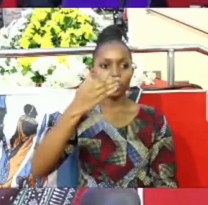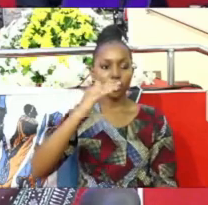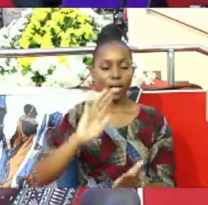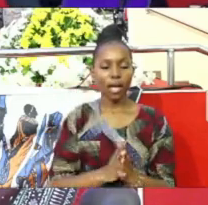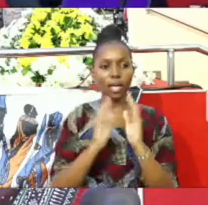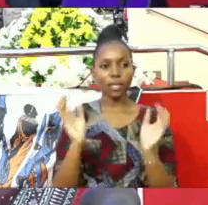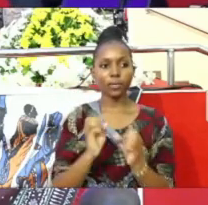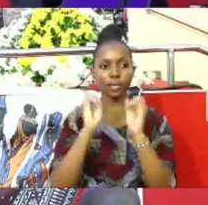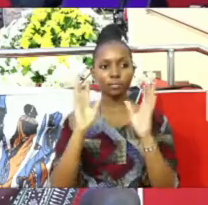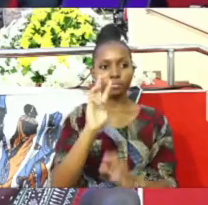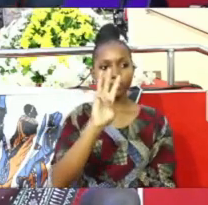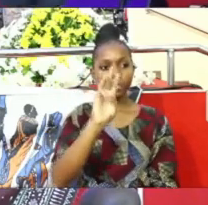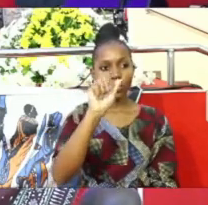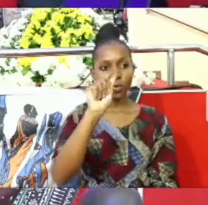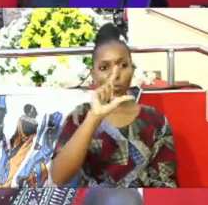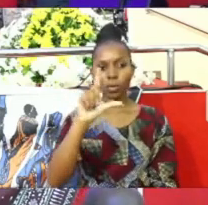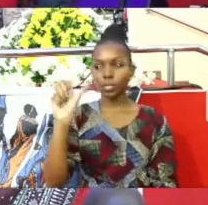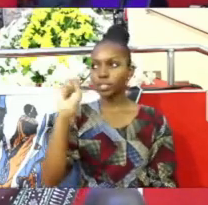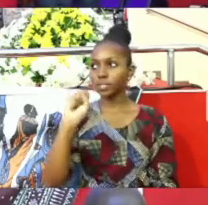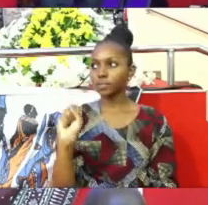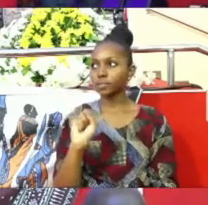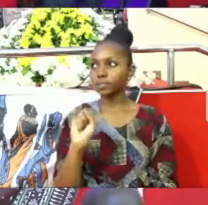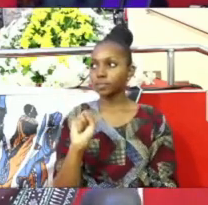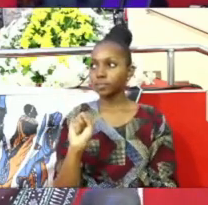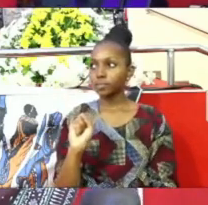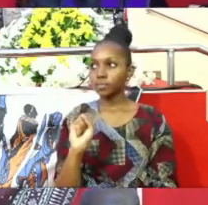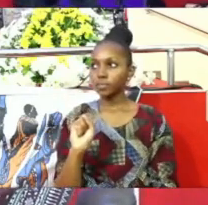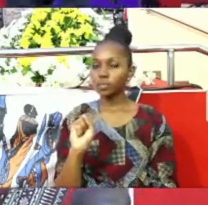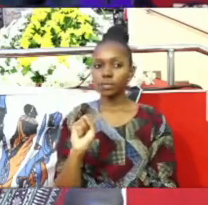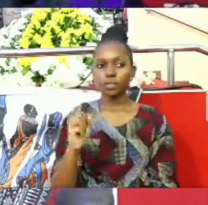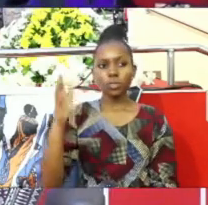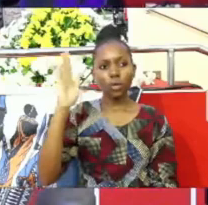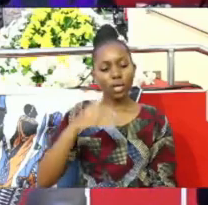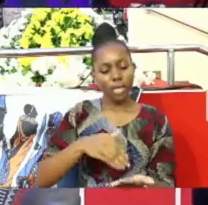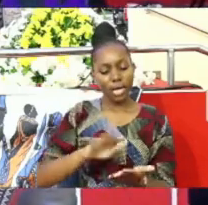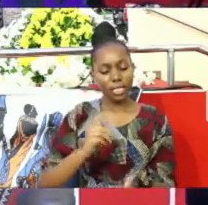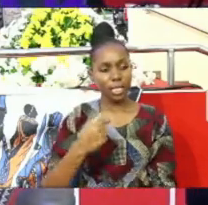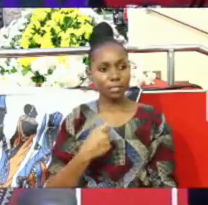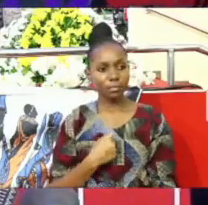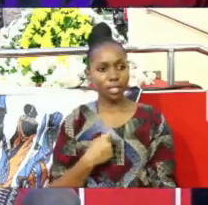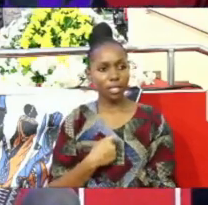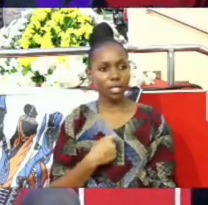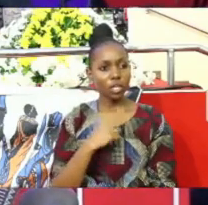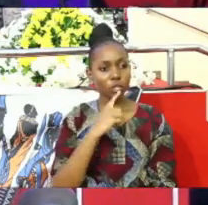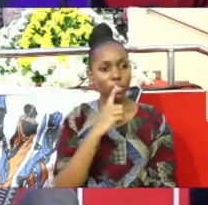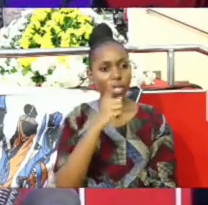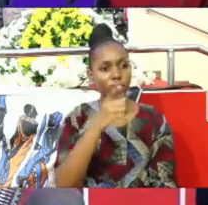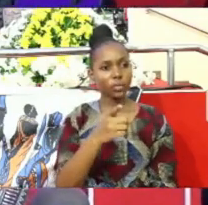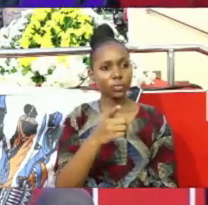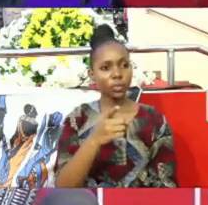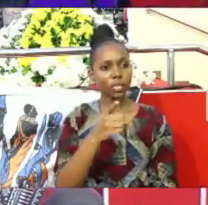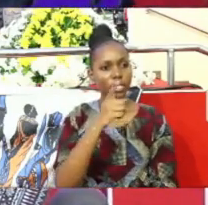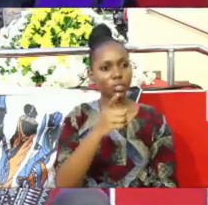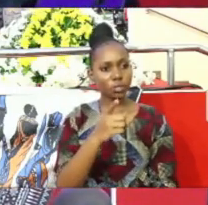God has sent me to this morning to you. Bwana Mungu amenituma asubuhi ya leo. To let you know. Kukuambia. You are not a product of